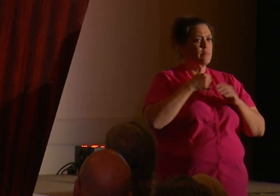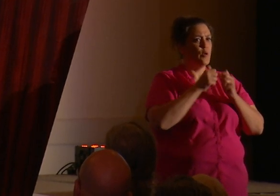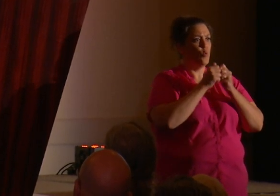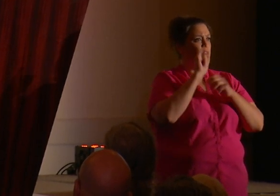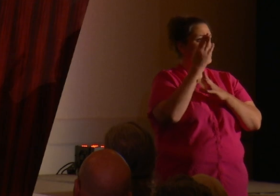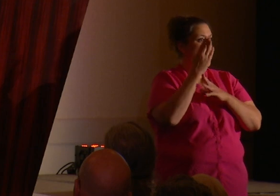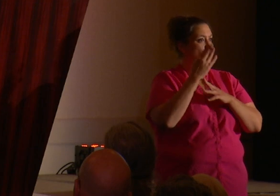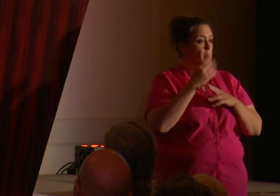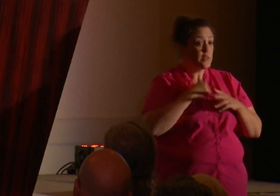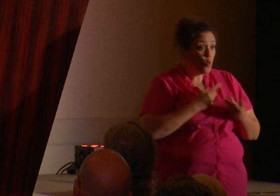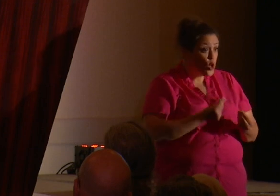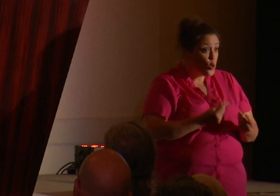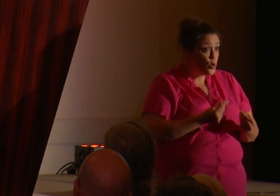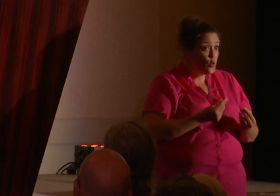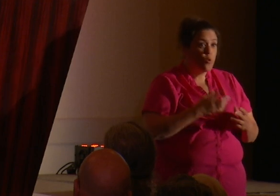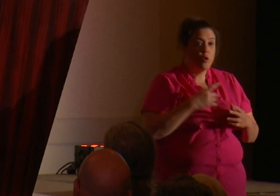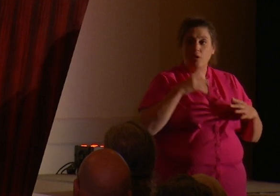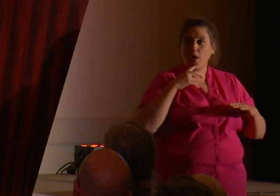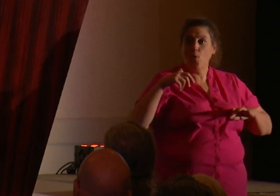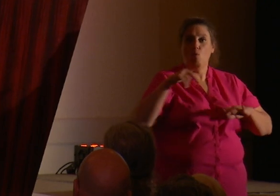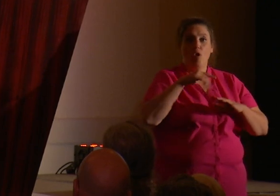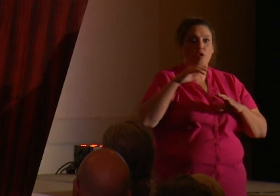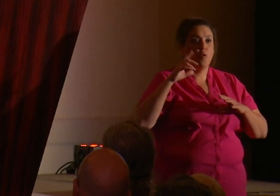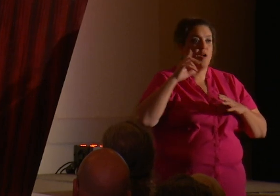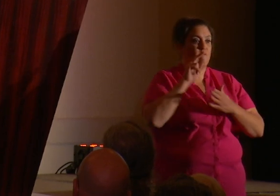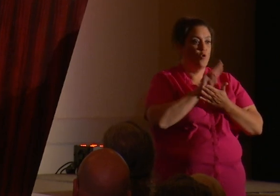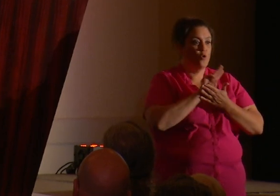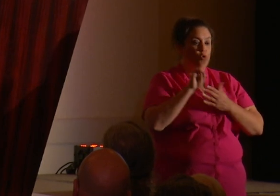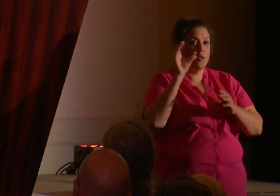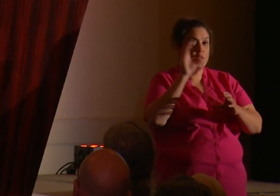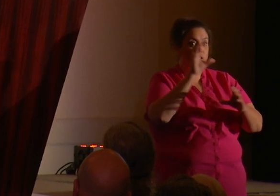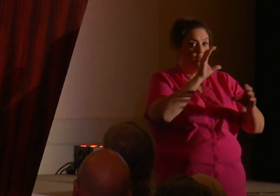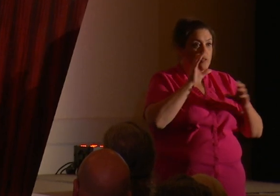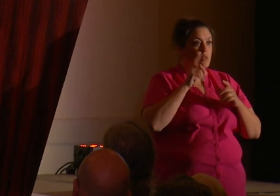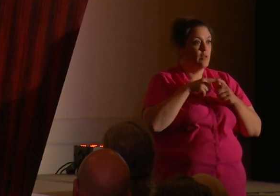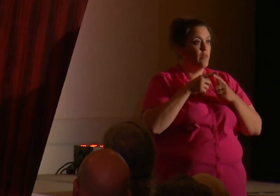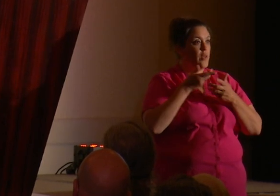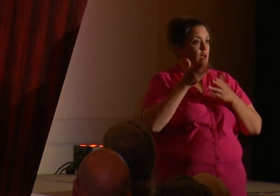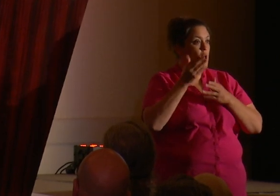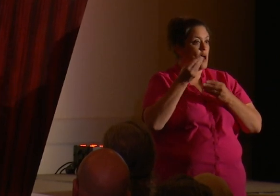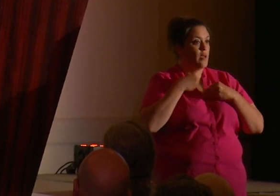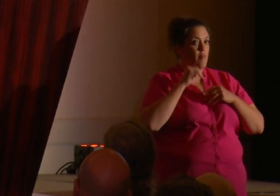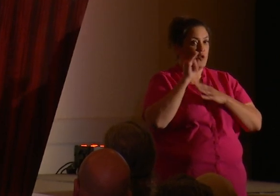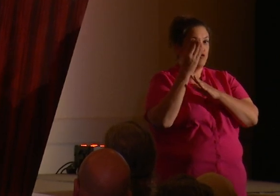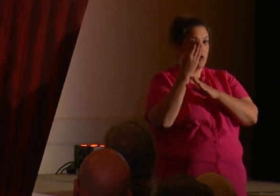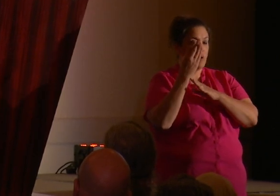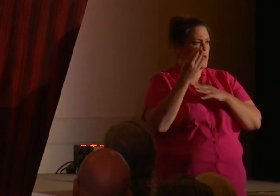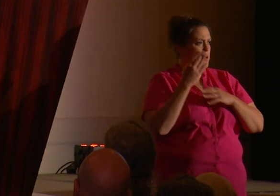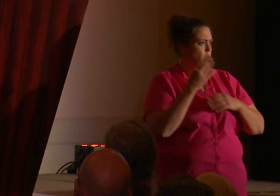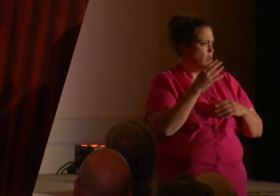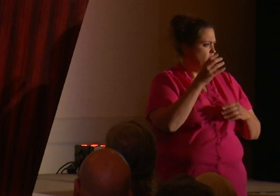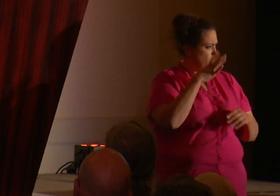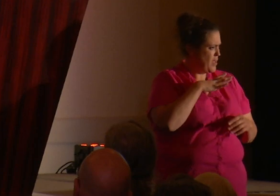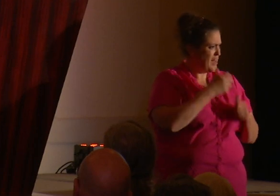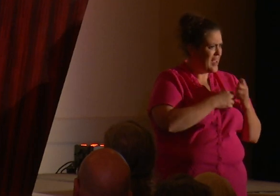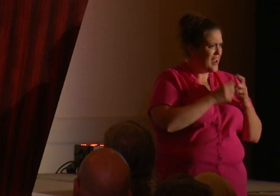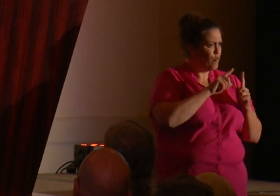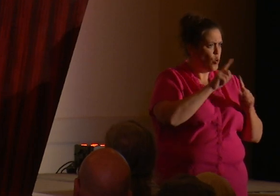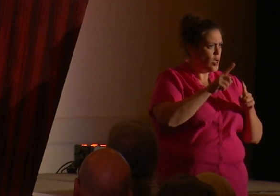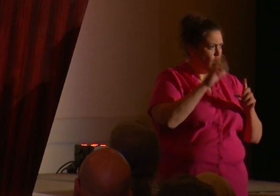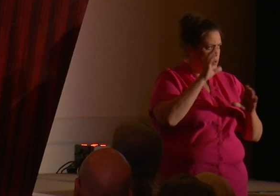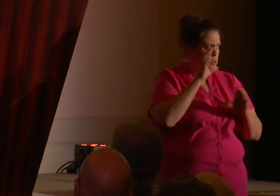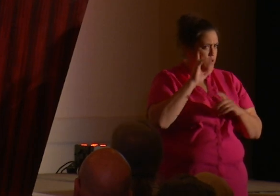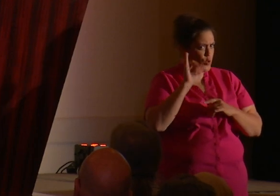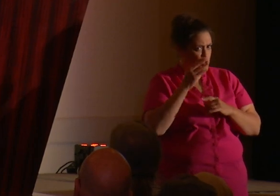I said, what were you doing? So I was walking around, you know, for 2 weeks, and I finally, you know, God gave me a job. I said, dude, everybody goes out and looks for a job, eventually we'll get